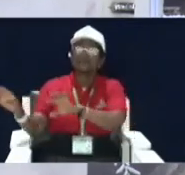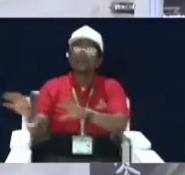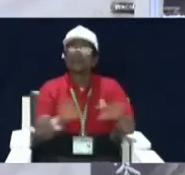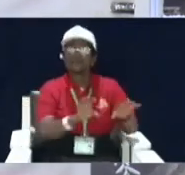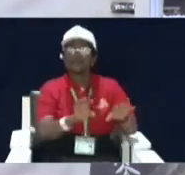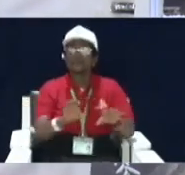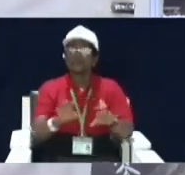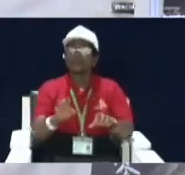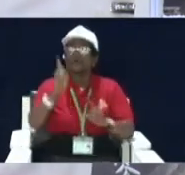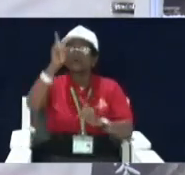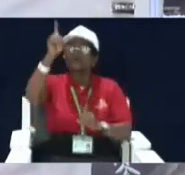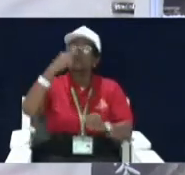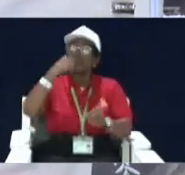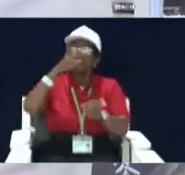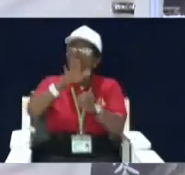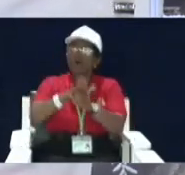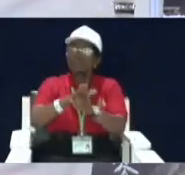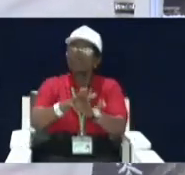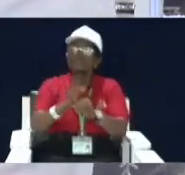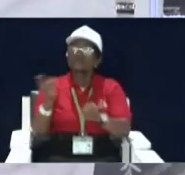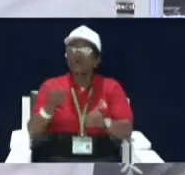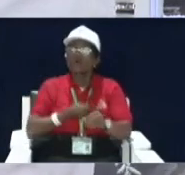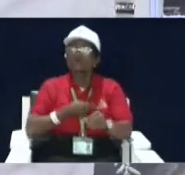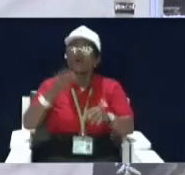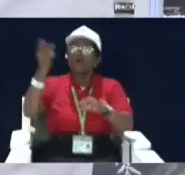You've promised us multiple wonders.